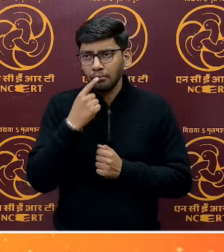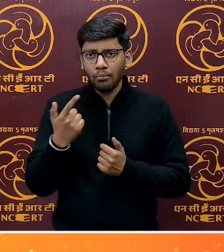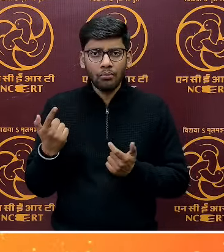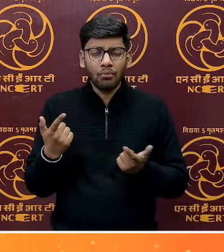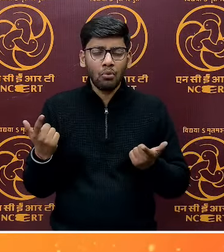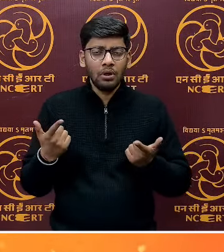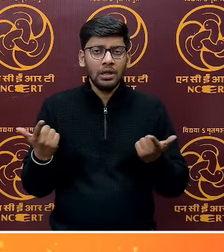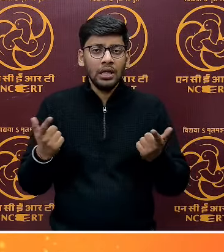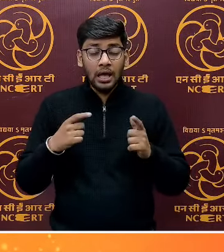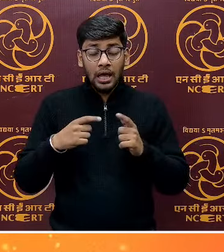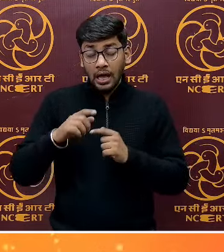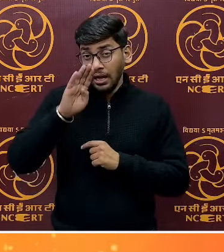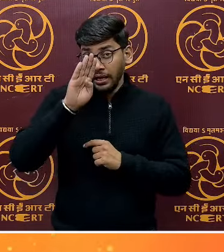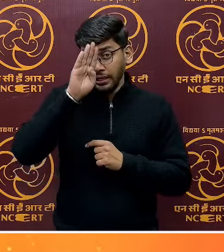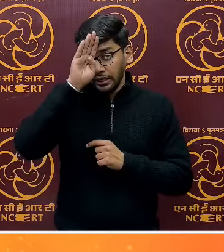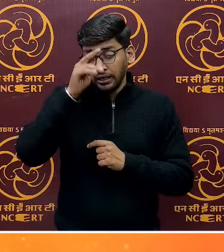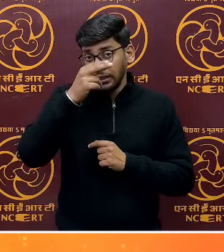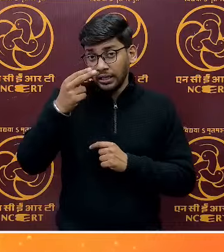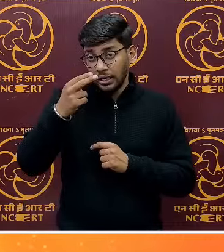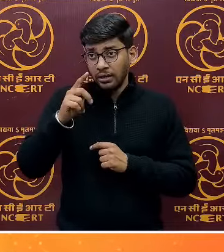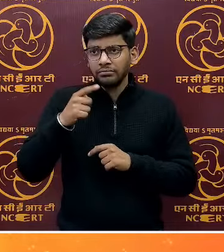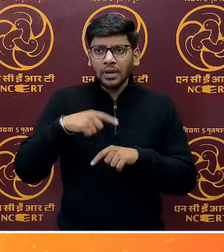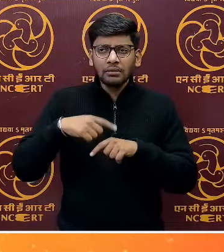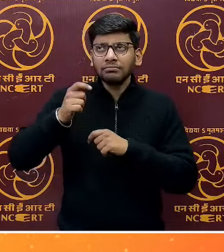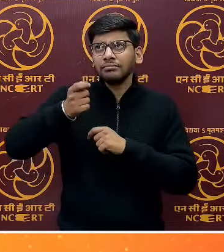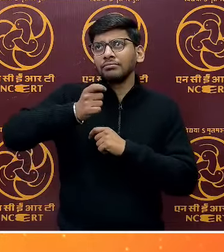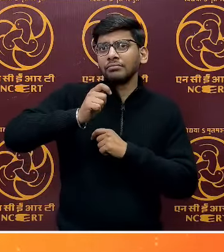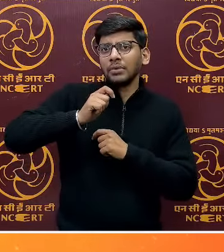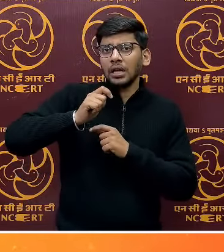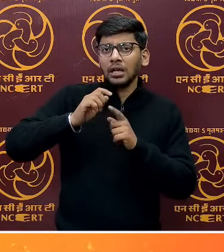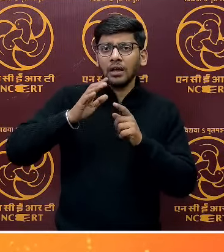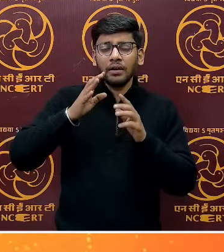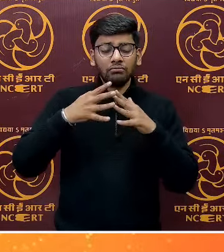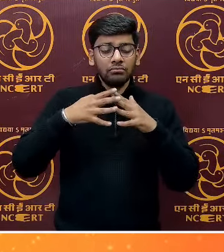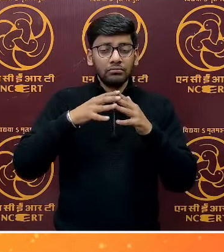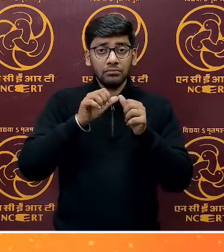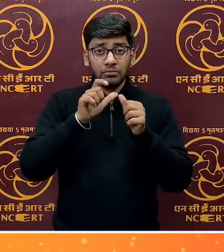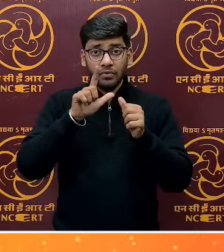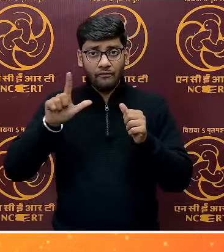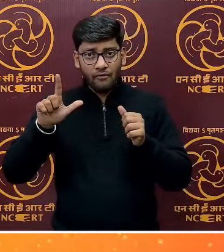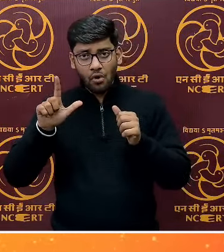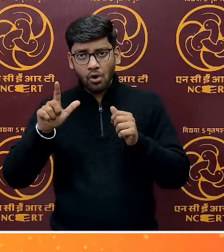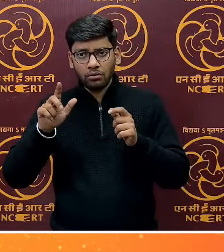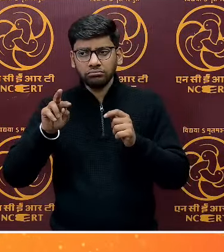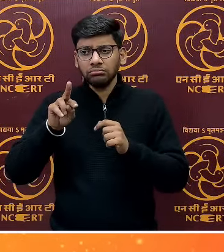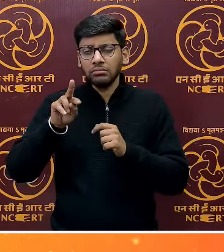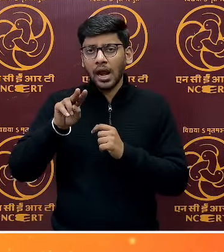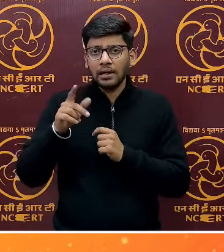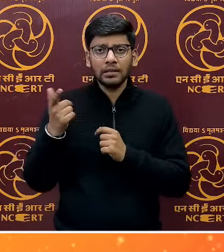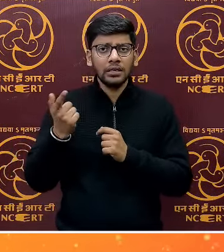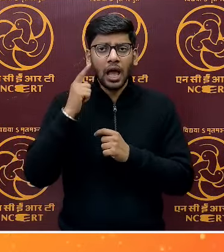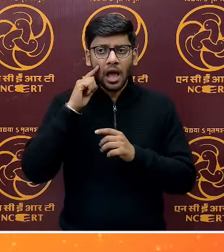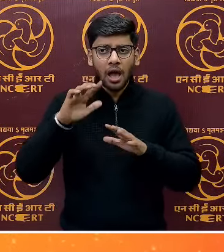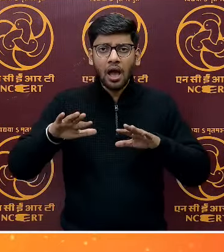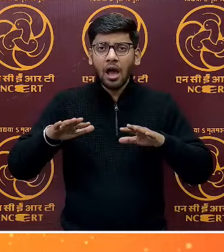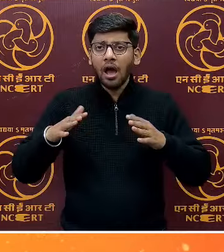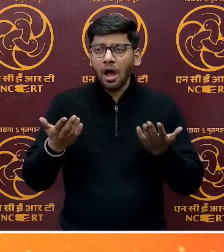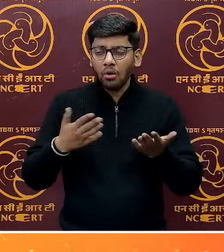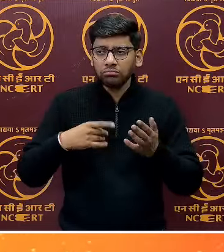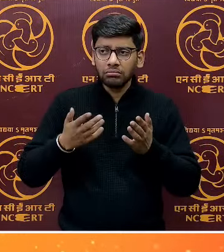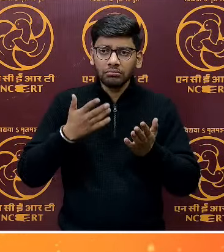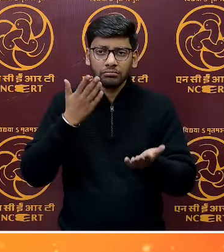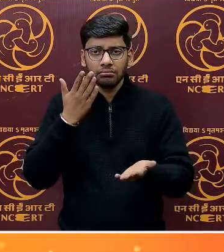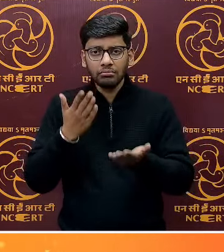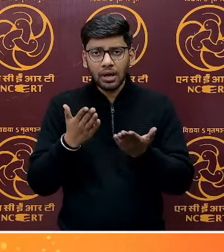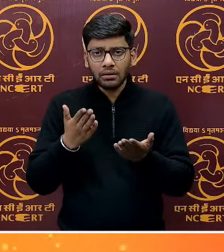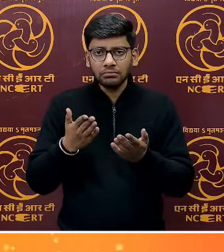that there was a king who flew a kite across a wall to understand how far he would have to